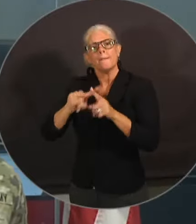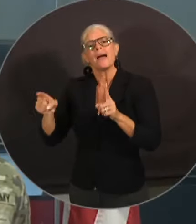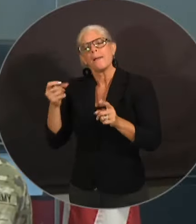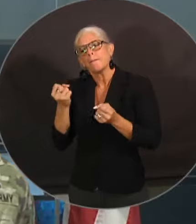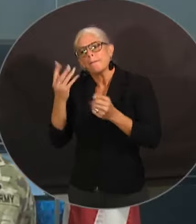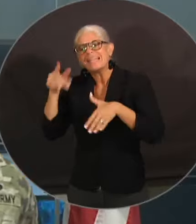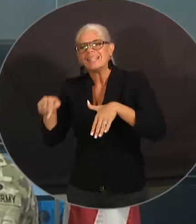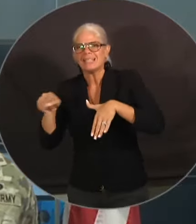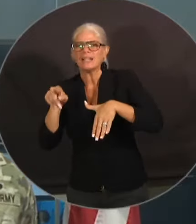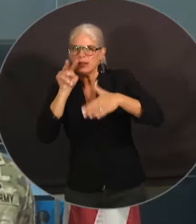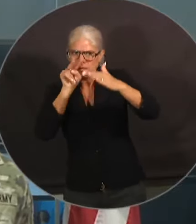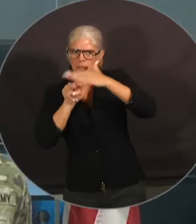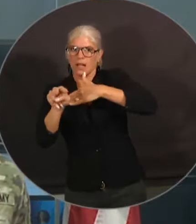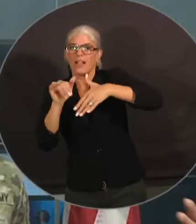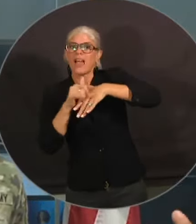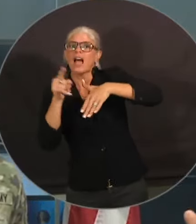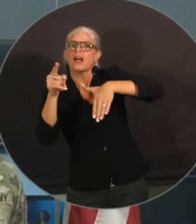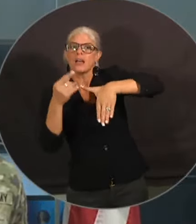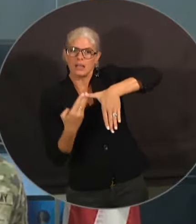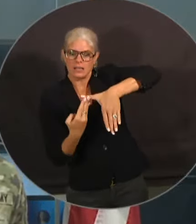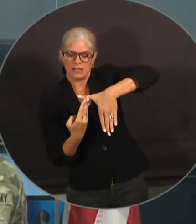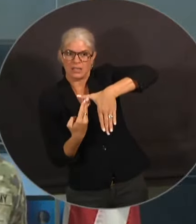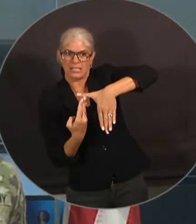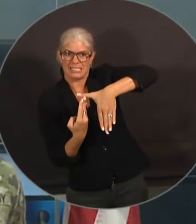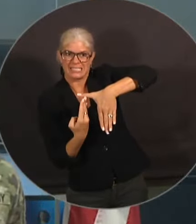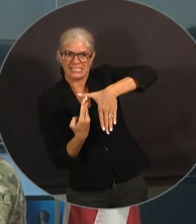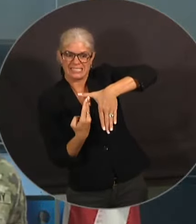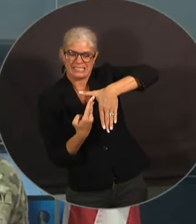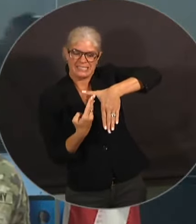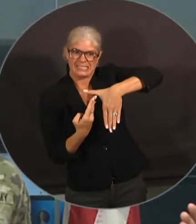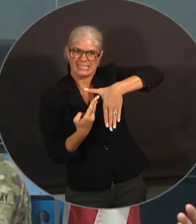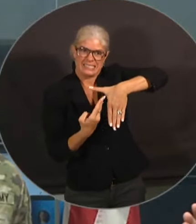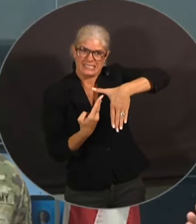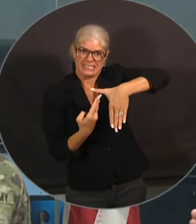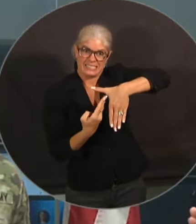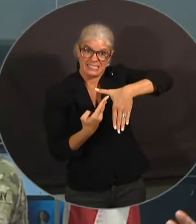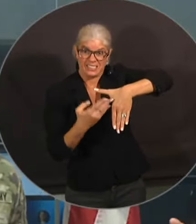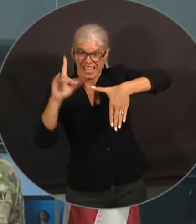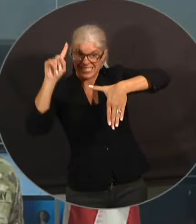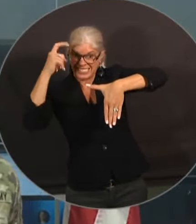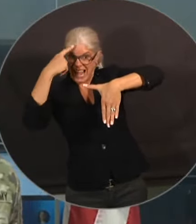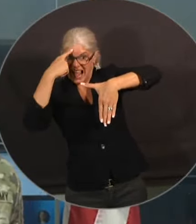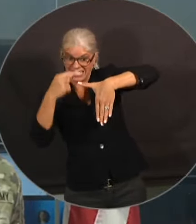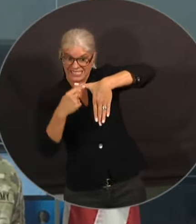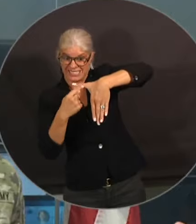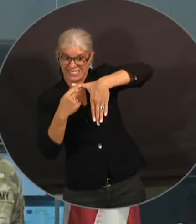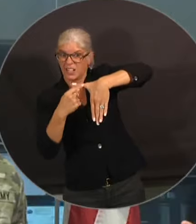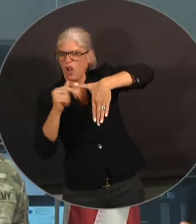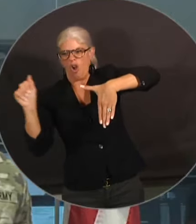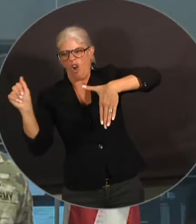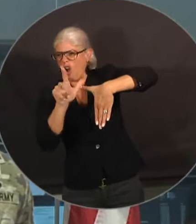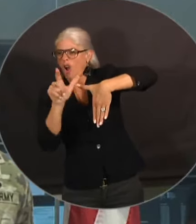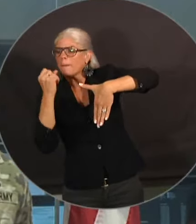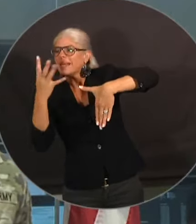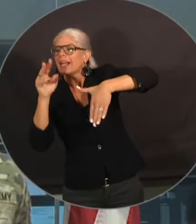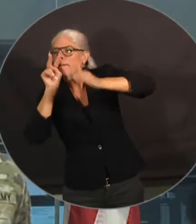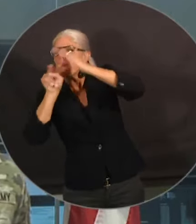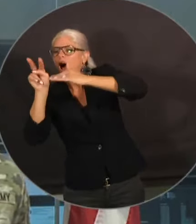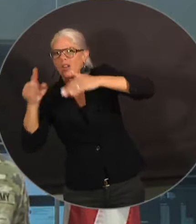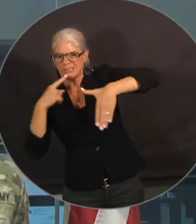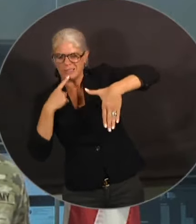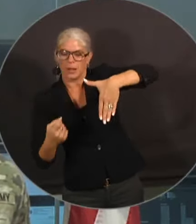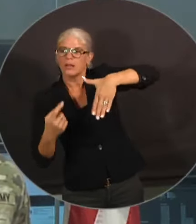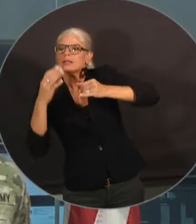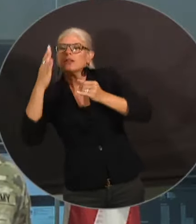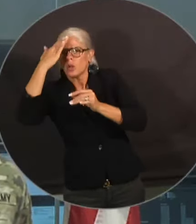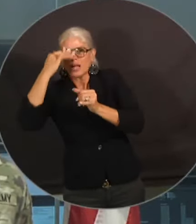that does want to nudge it east. So in terms of Tallahassee, every model run that nudges it east, if that's the track it takes, that will